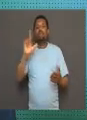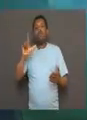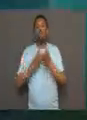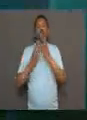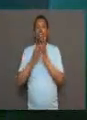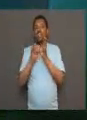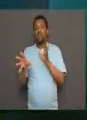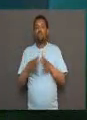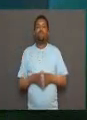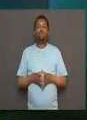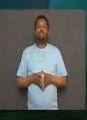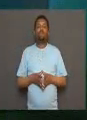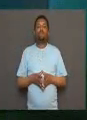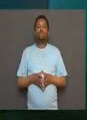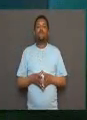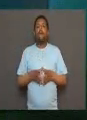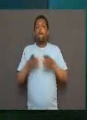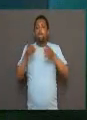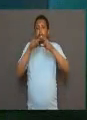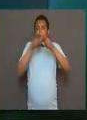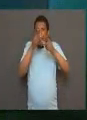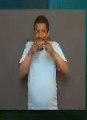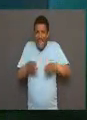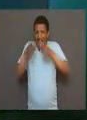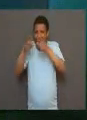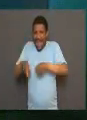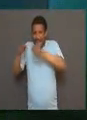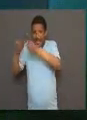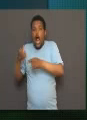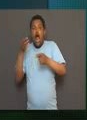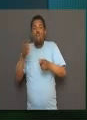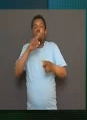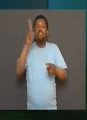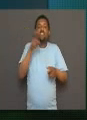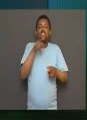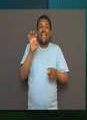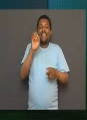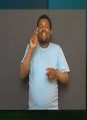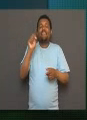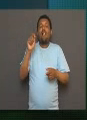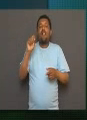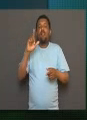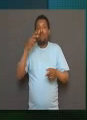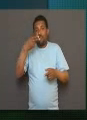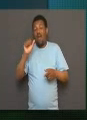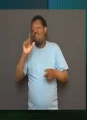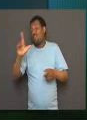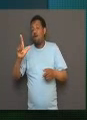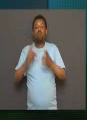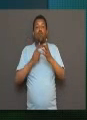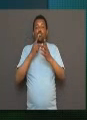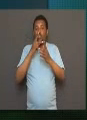projection. The parallels of zenithal projections are